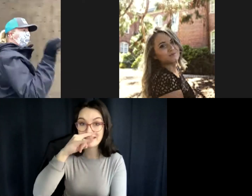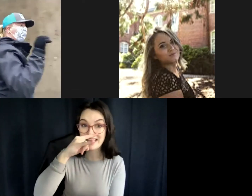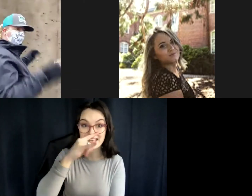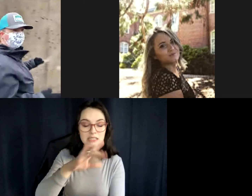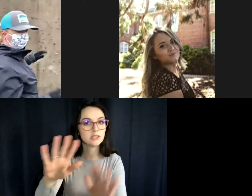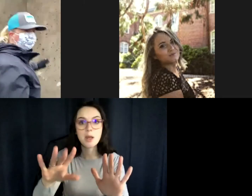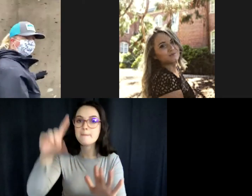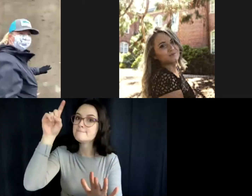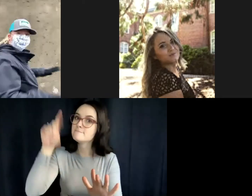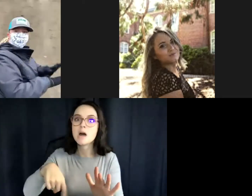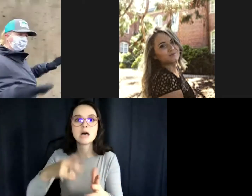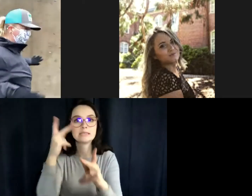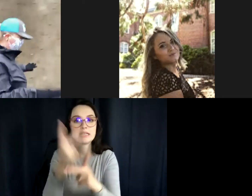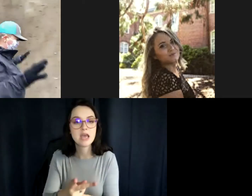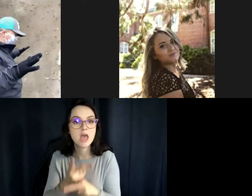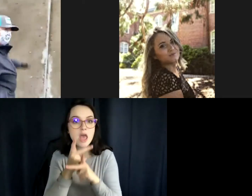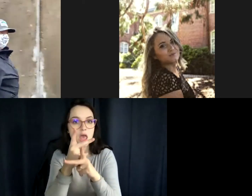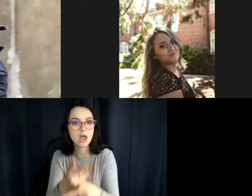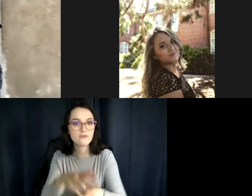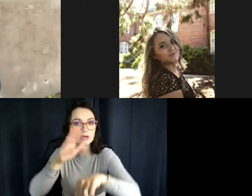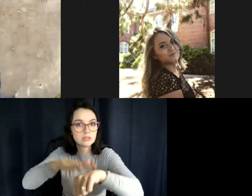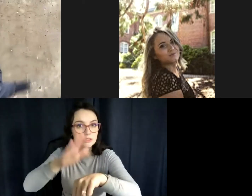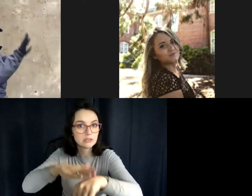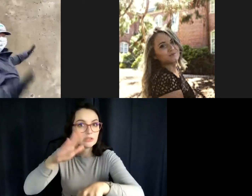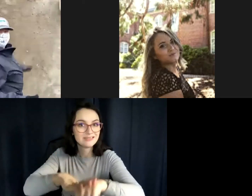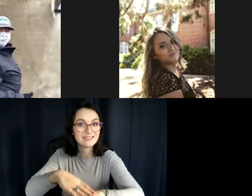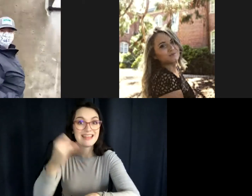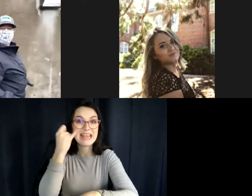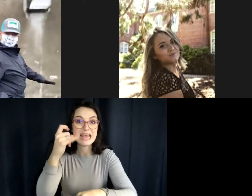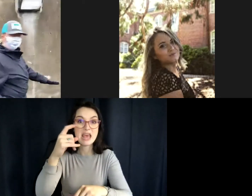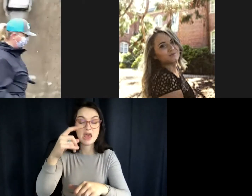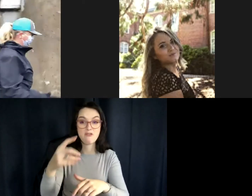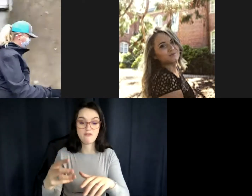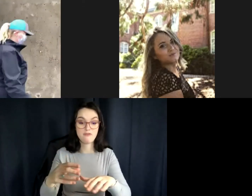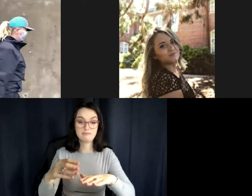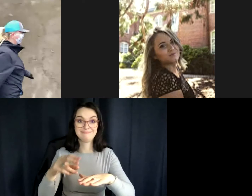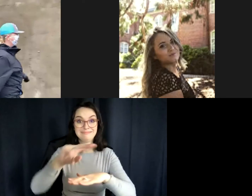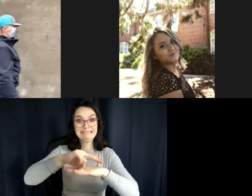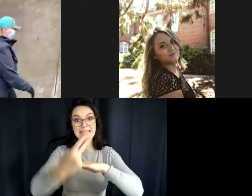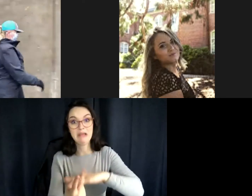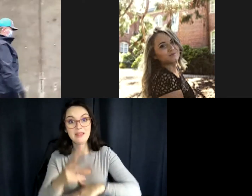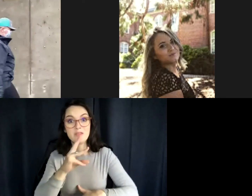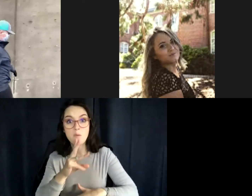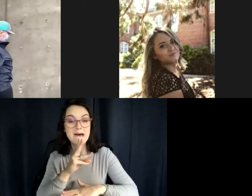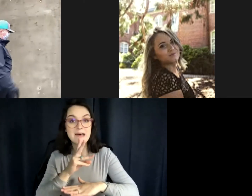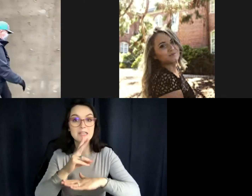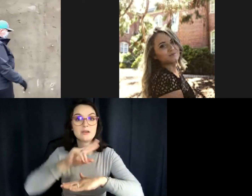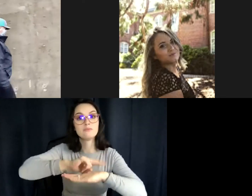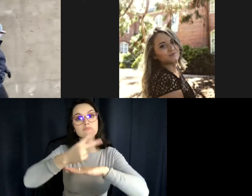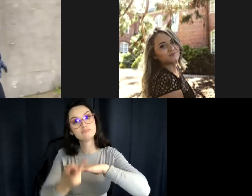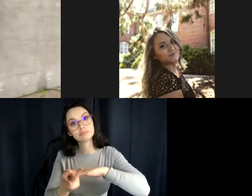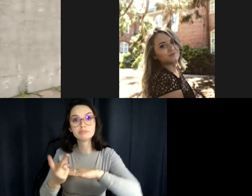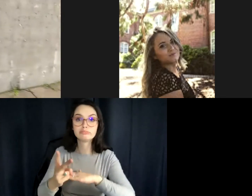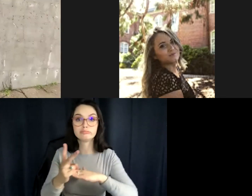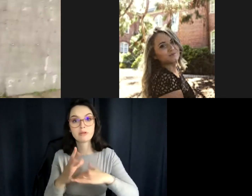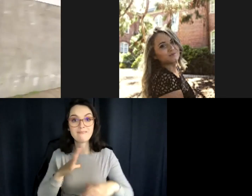the tank that pushes all the solids to the center and over to the digesters. Okay. So we're going to go down and see one